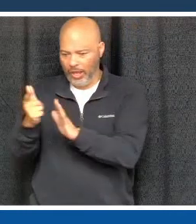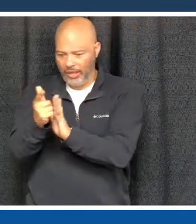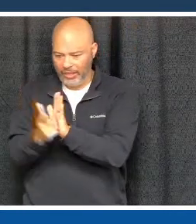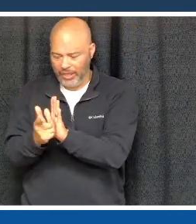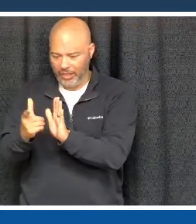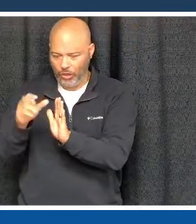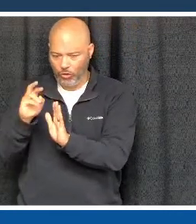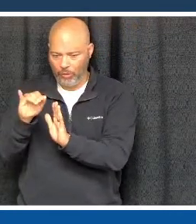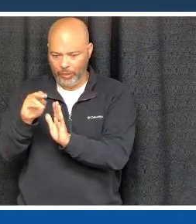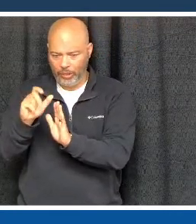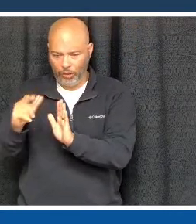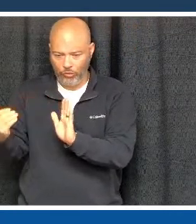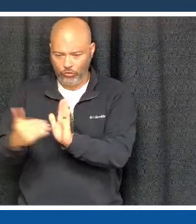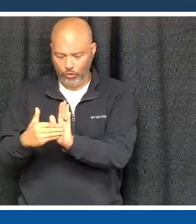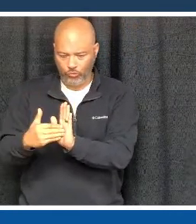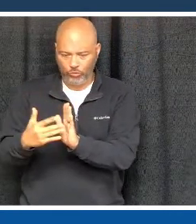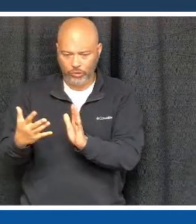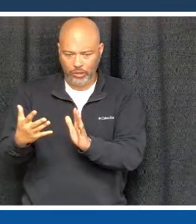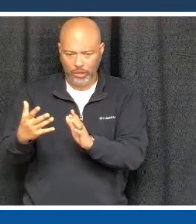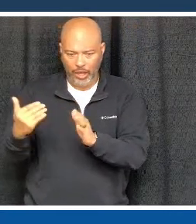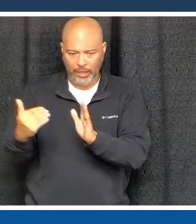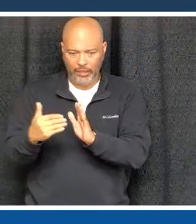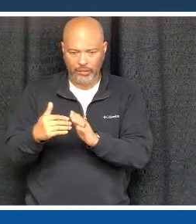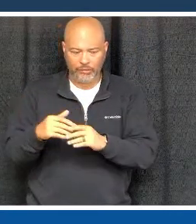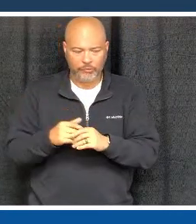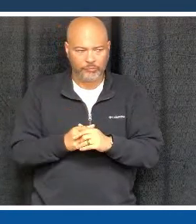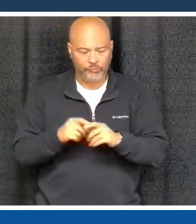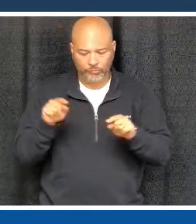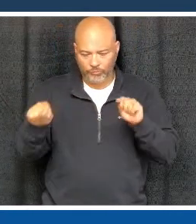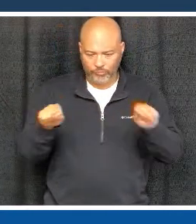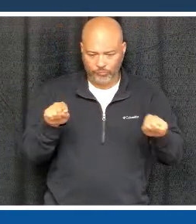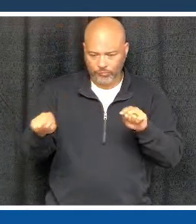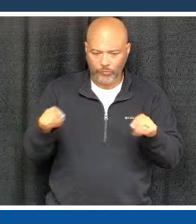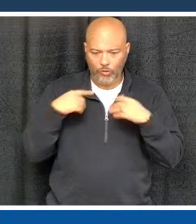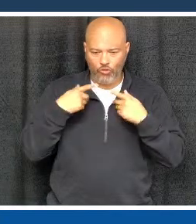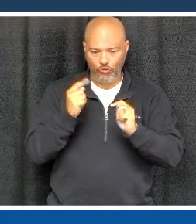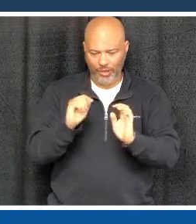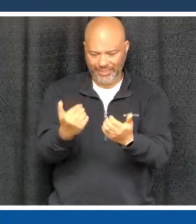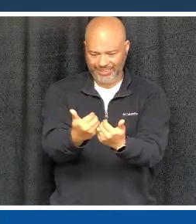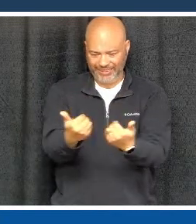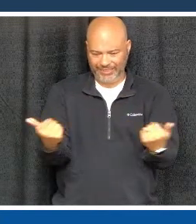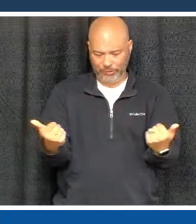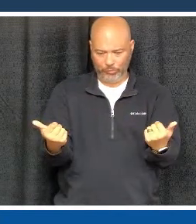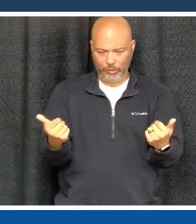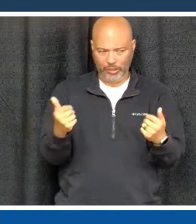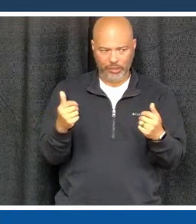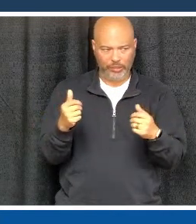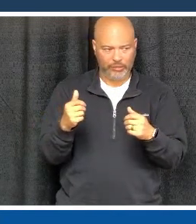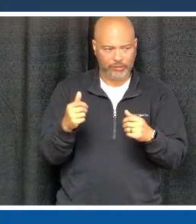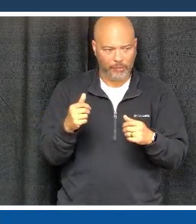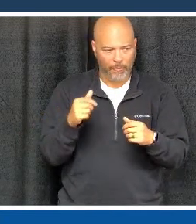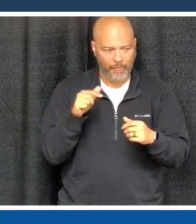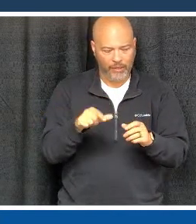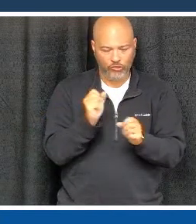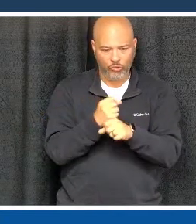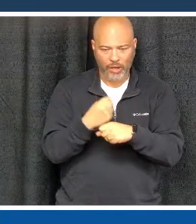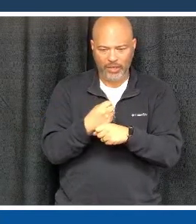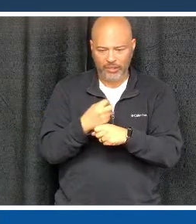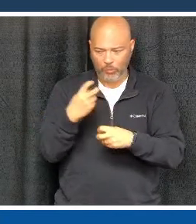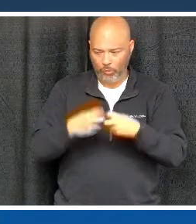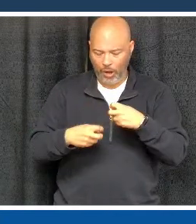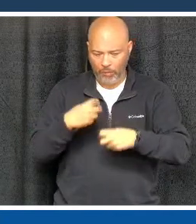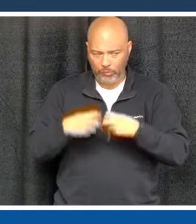criminal or civil lawsuit or judicial issue. This creates some